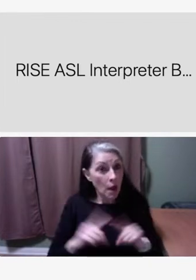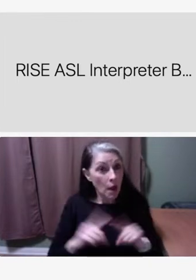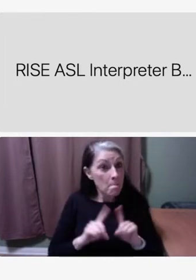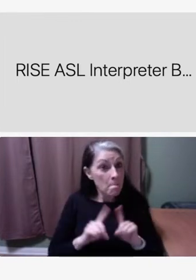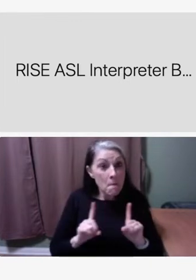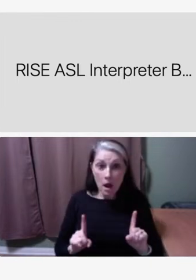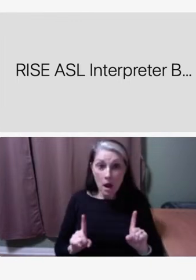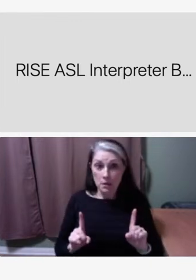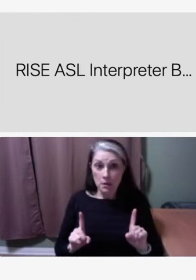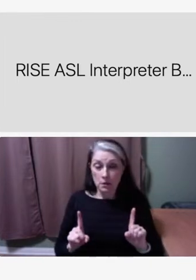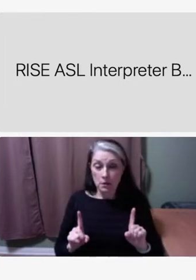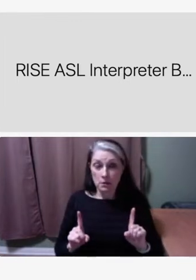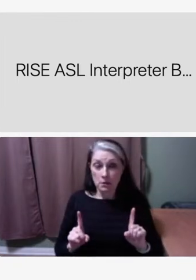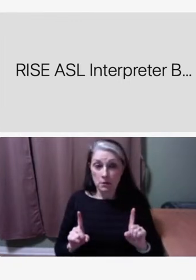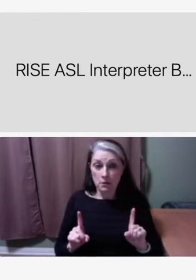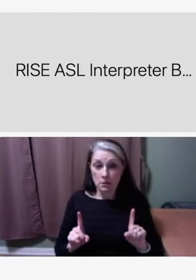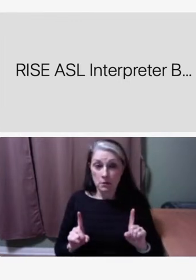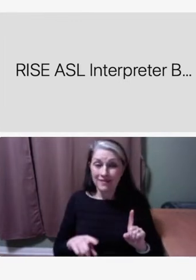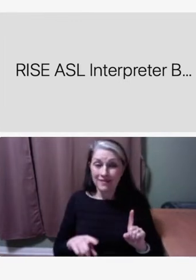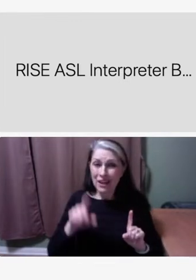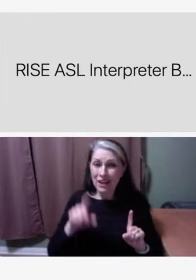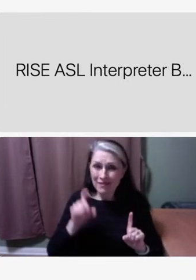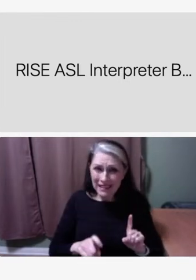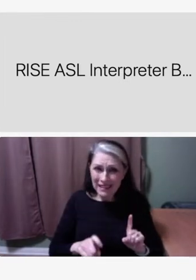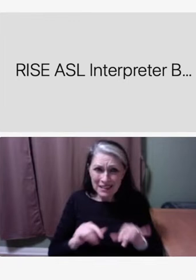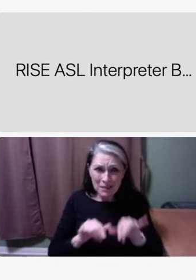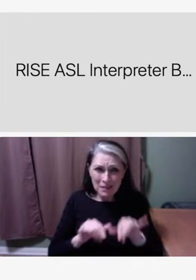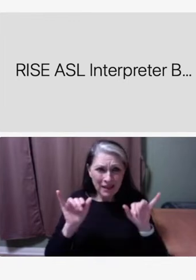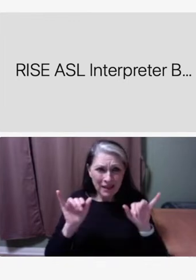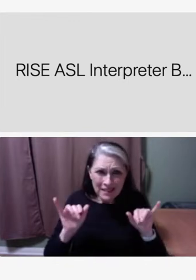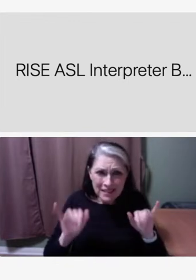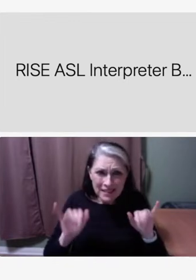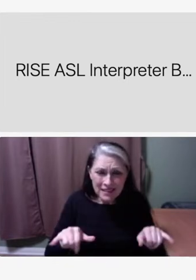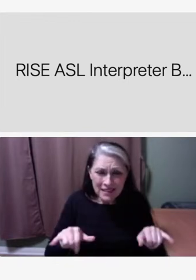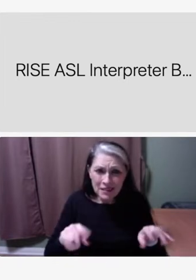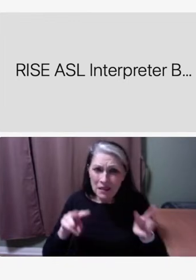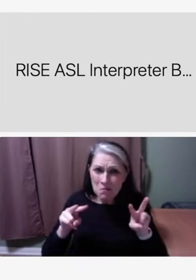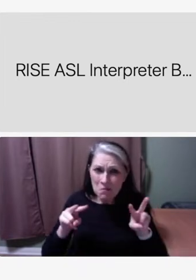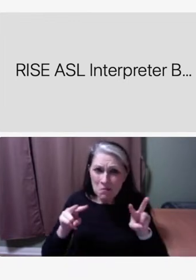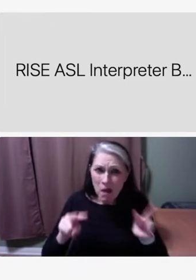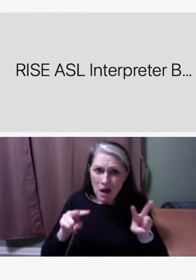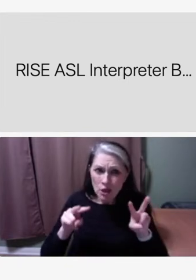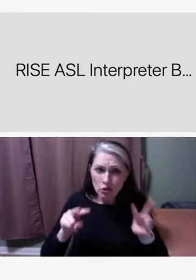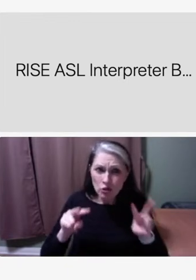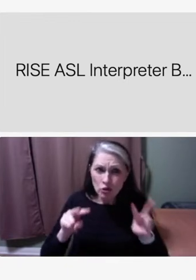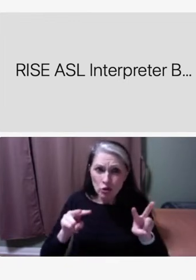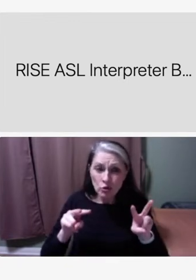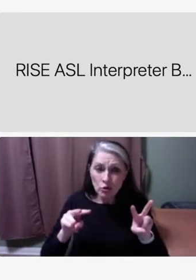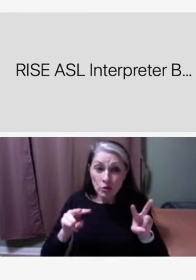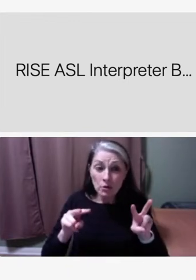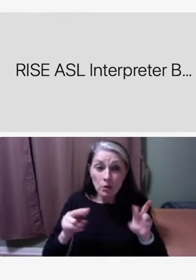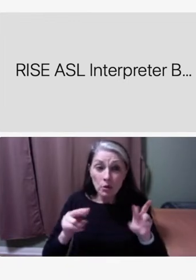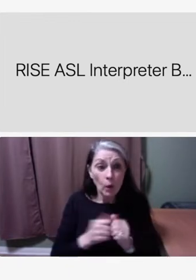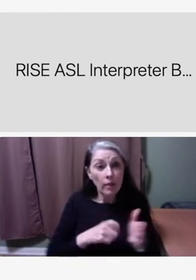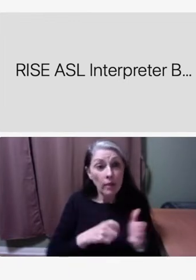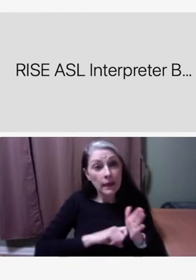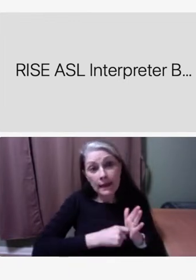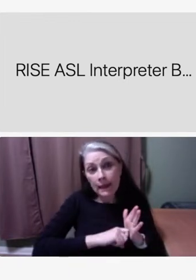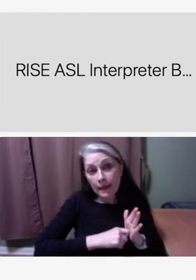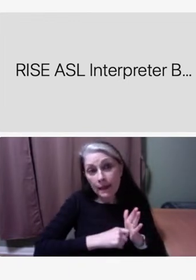there needs to be a system where it's monitored with keys checked